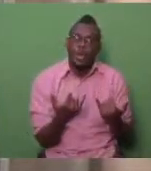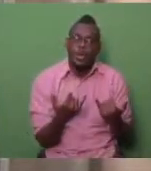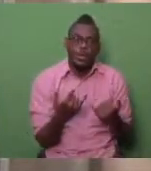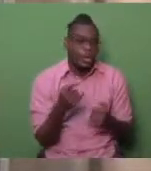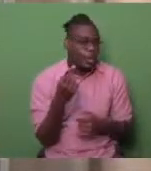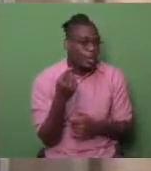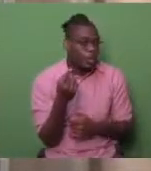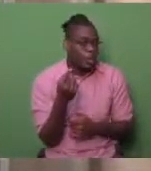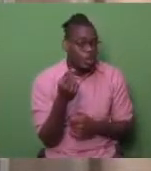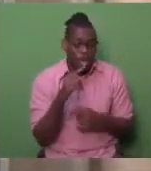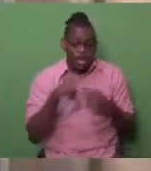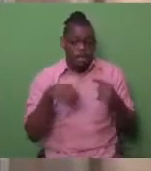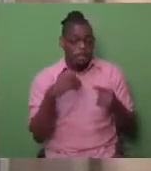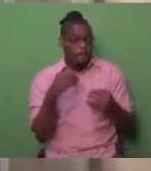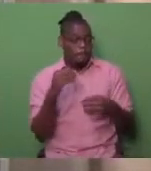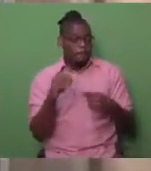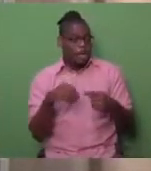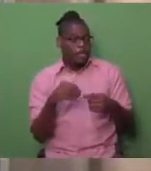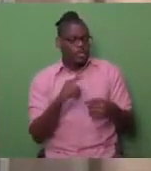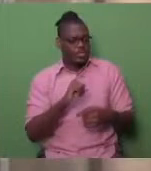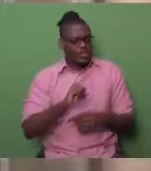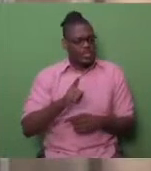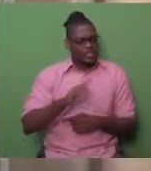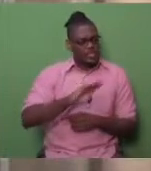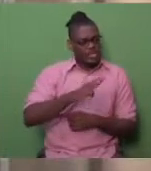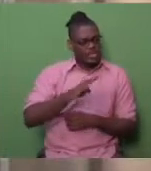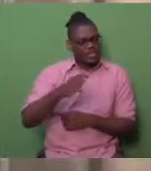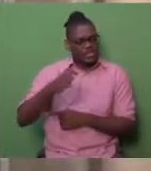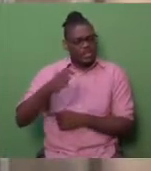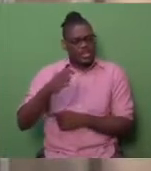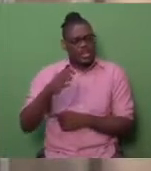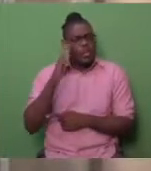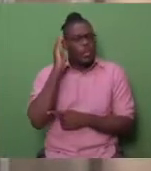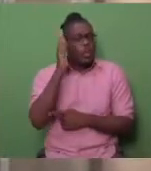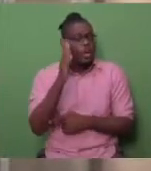we forget the himself-to-himself arrangement taxpayers are